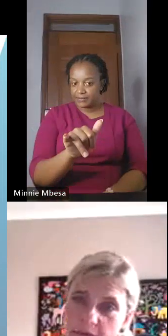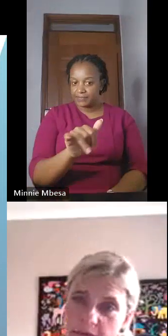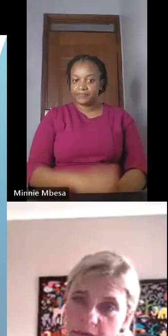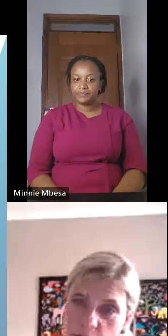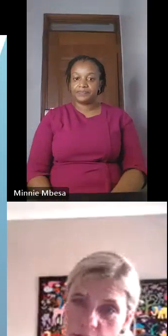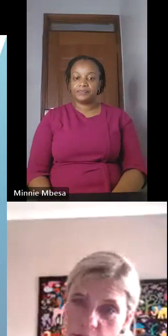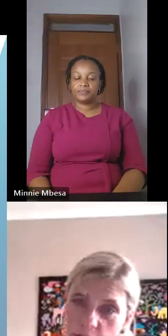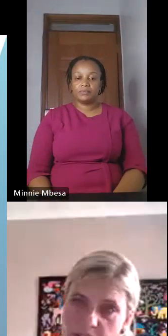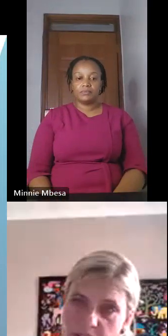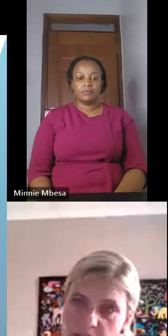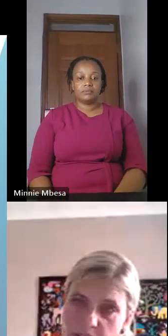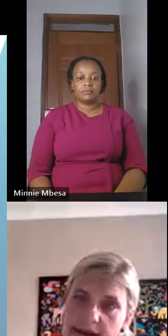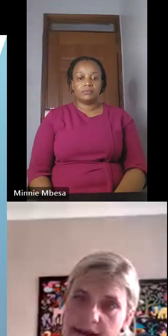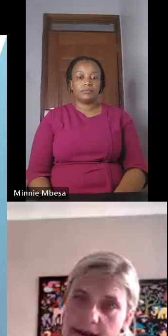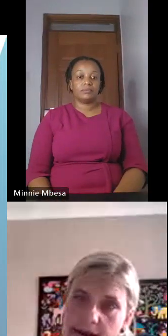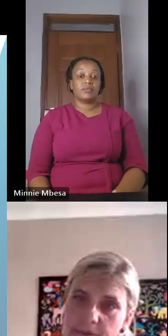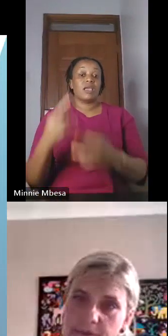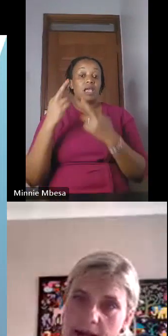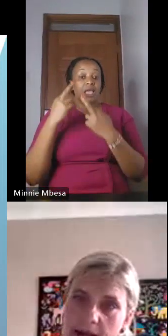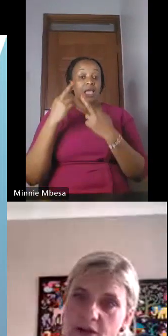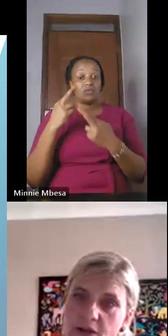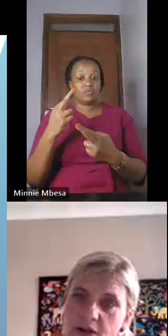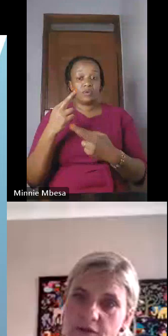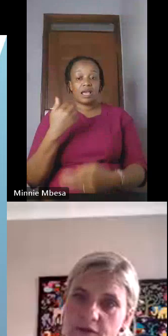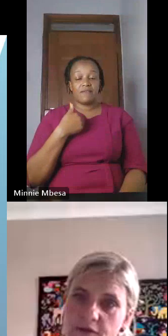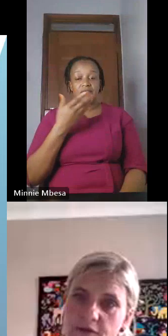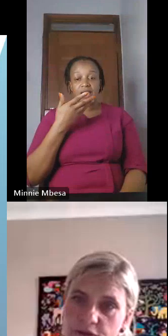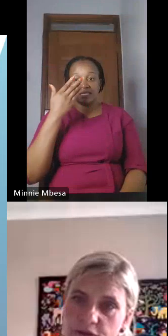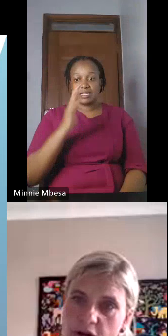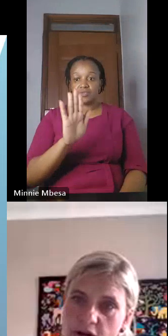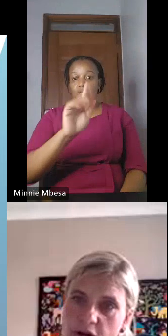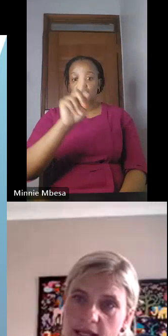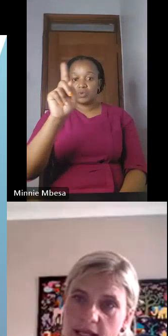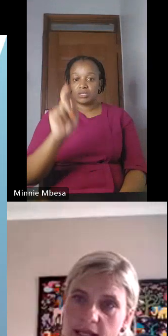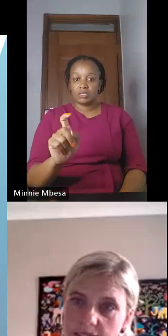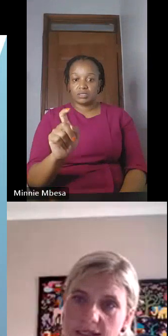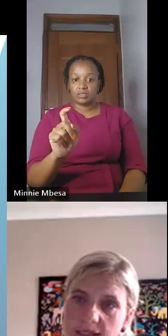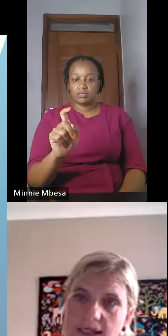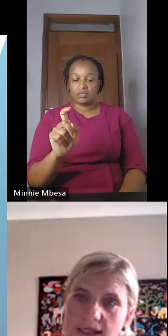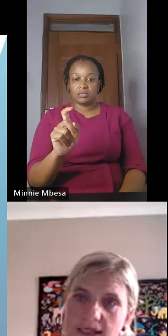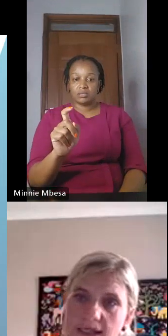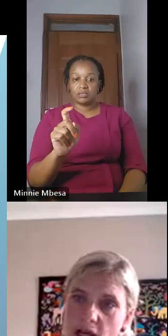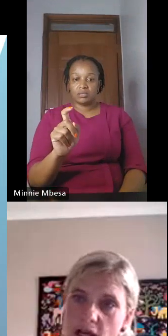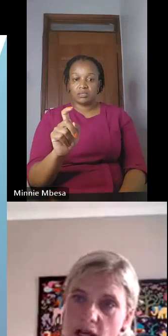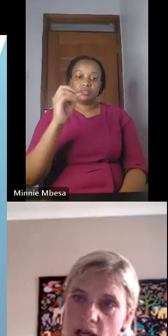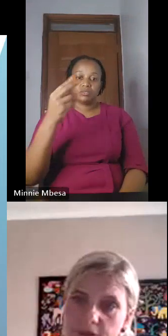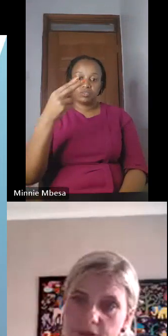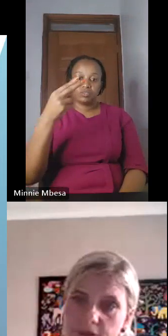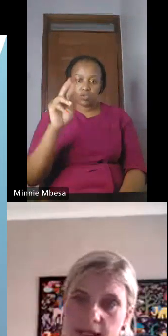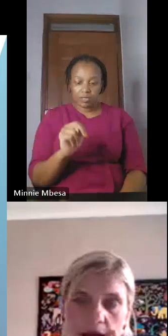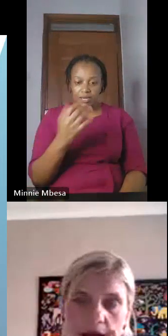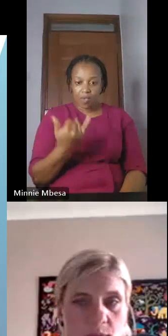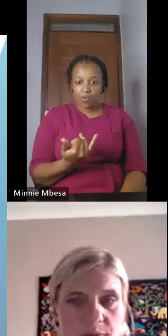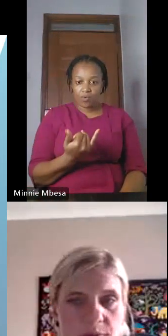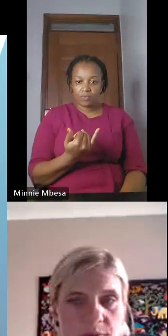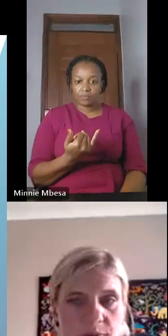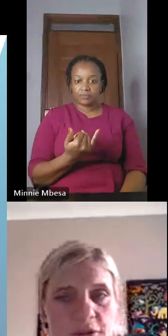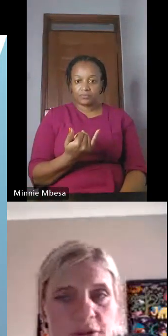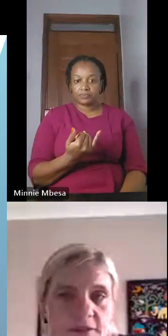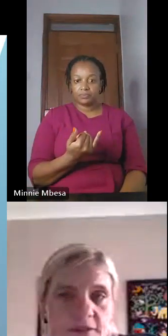Castro, I hope I've answered your question. Now we're going to move on to John Edison. Hi, John. I'm going to allow